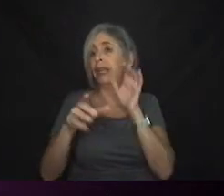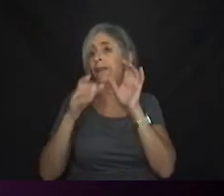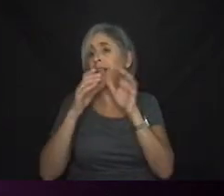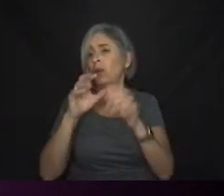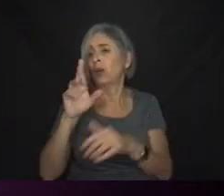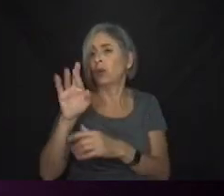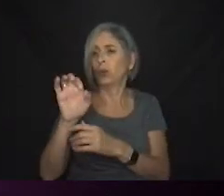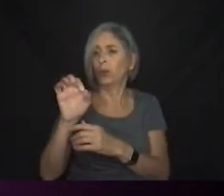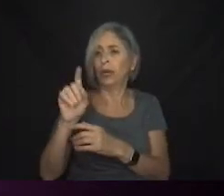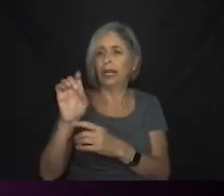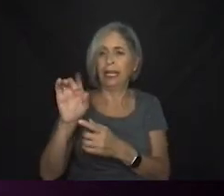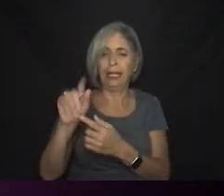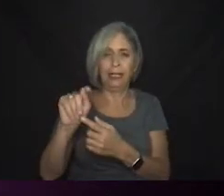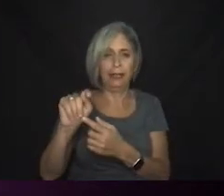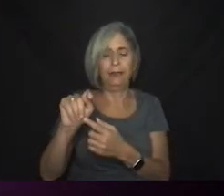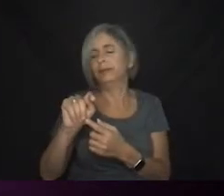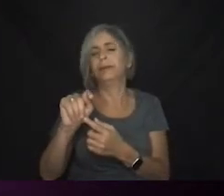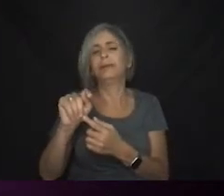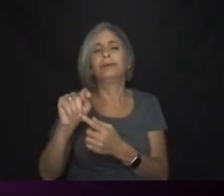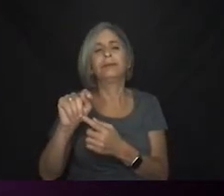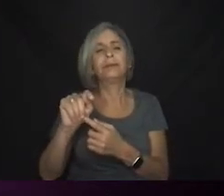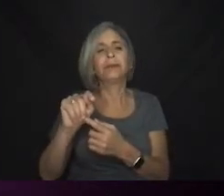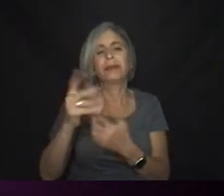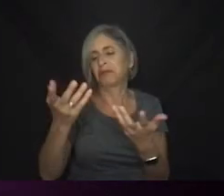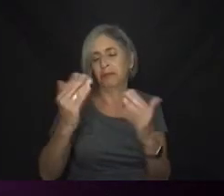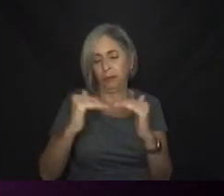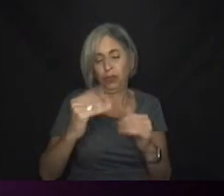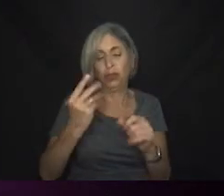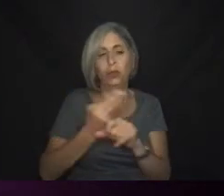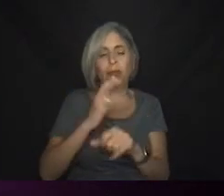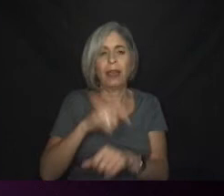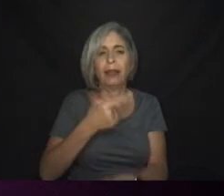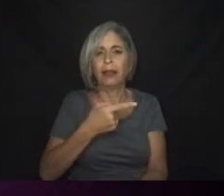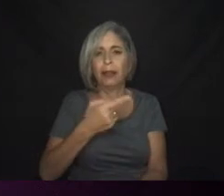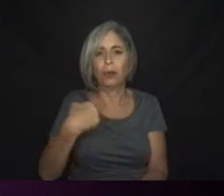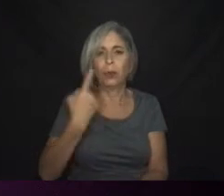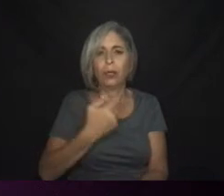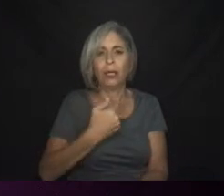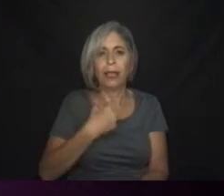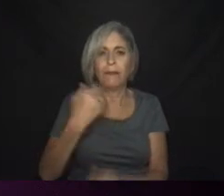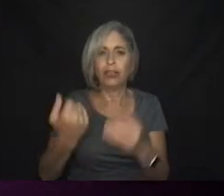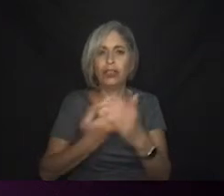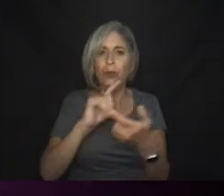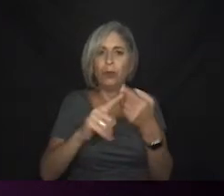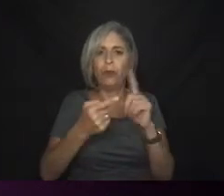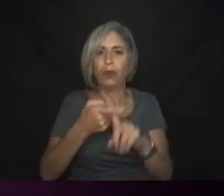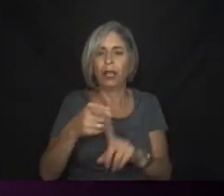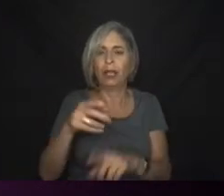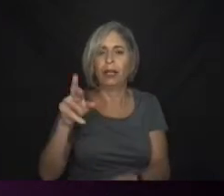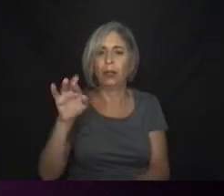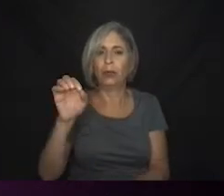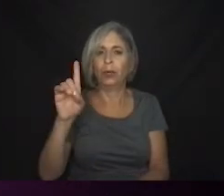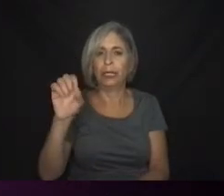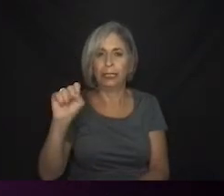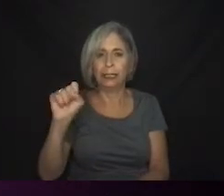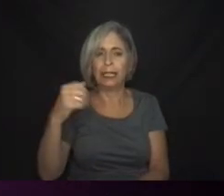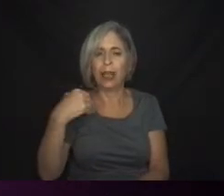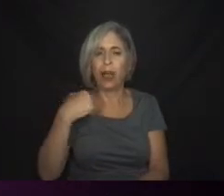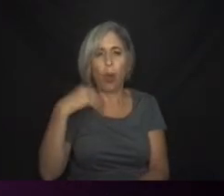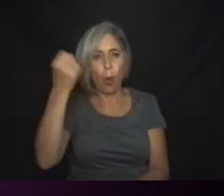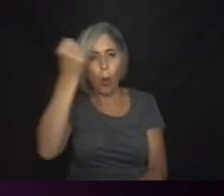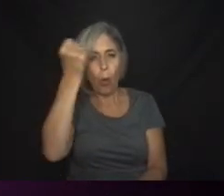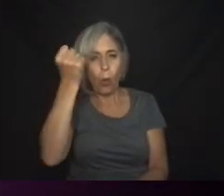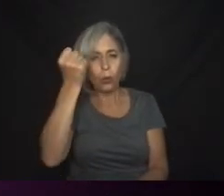Redis? So let's go with it. So we have a new friend, Redis. Redis holds things in